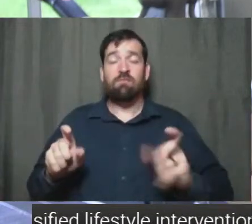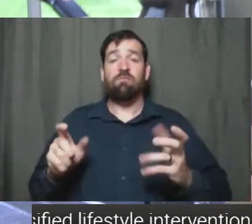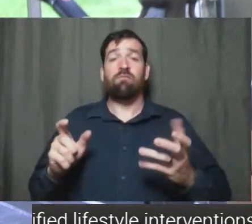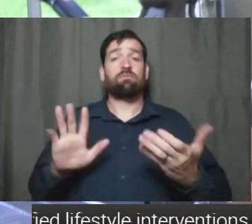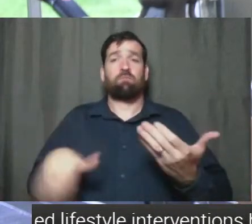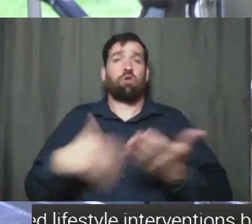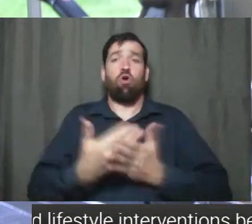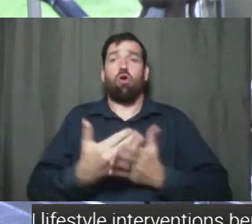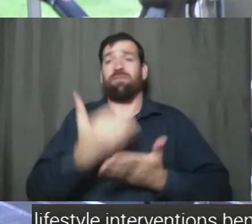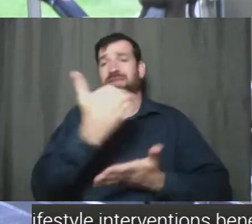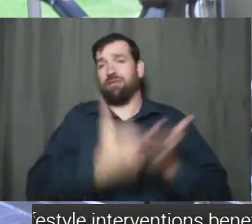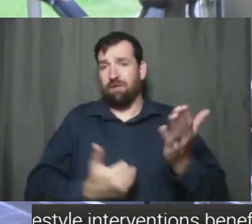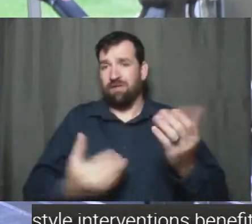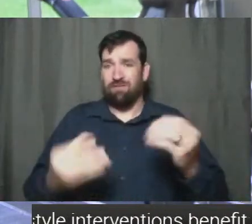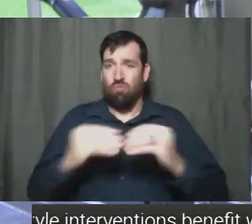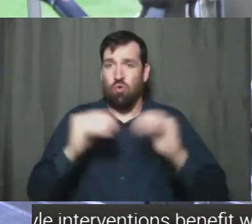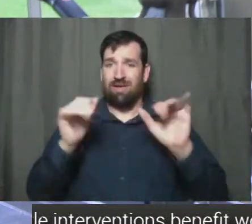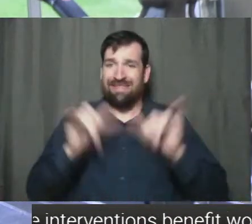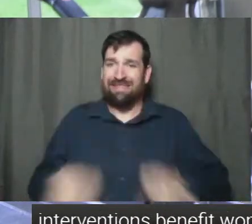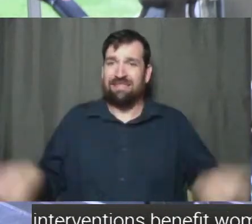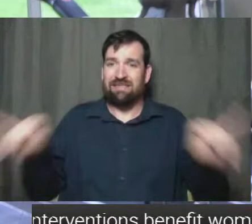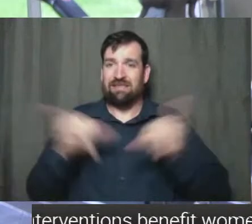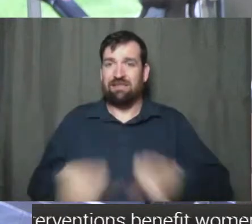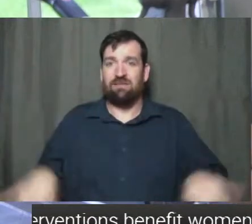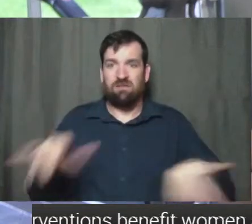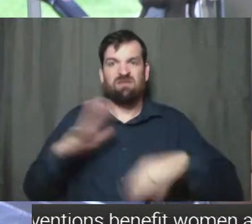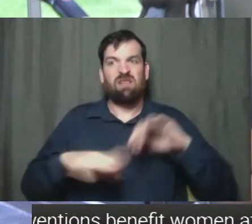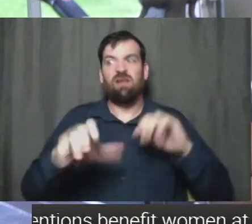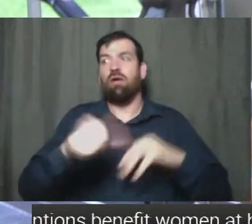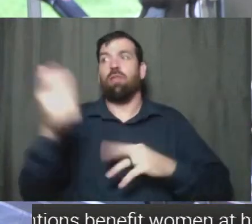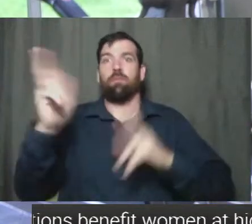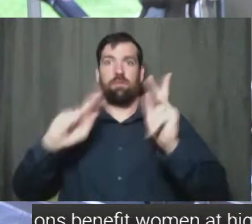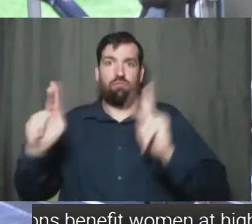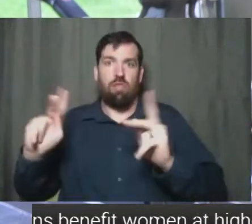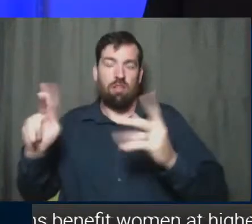to be more consistent than anybody else that can put anything out on the market.